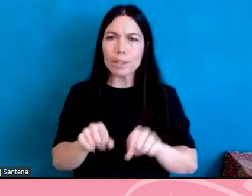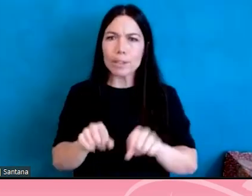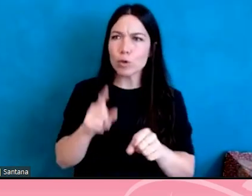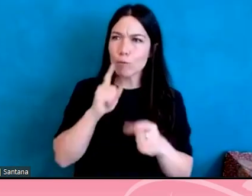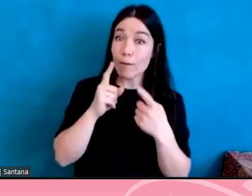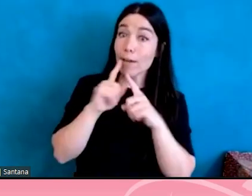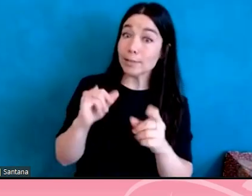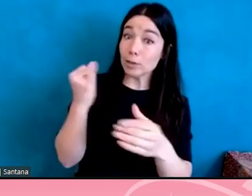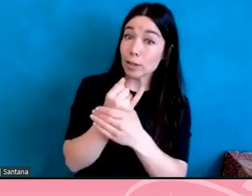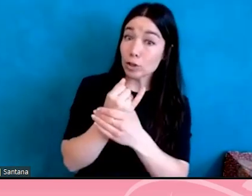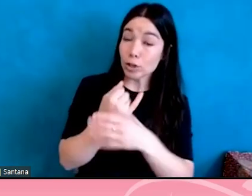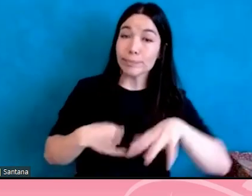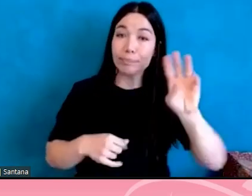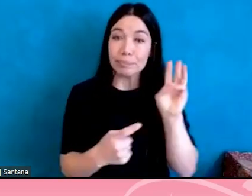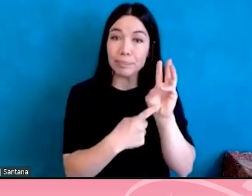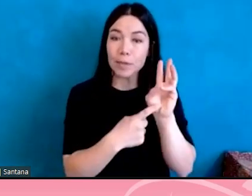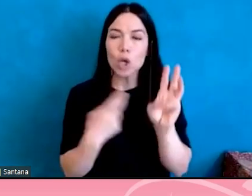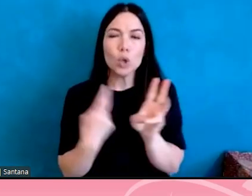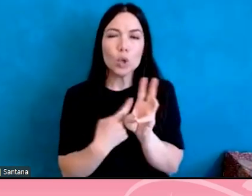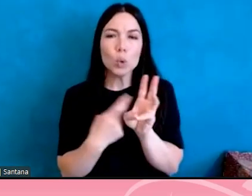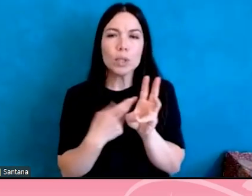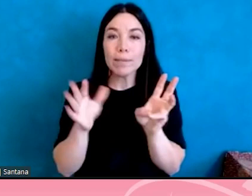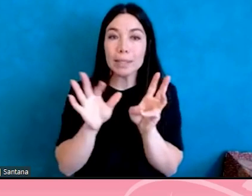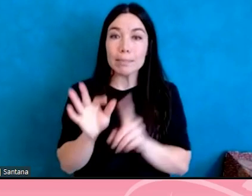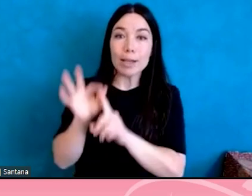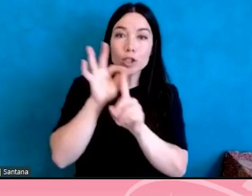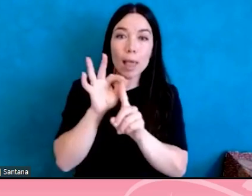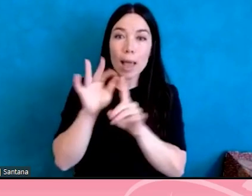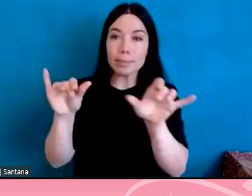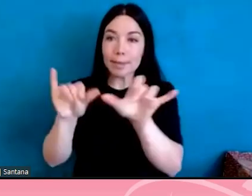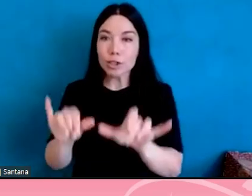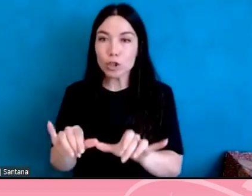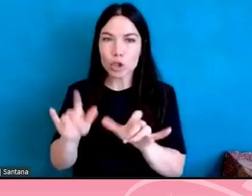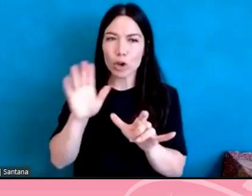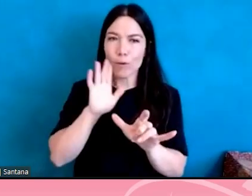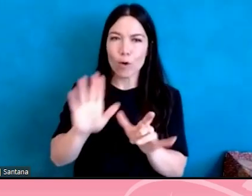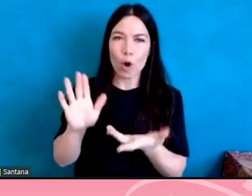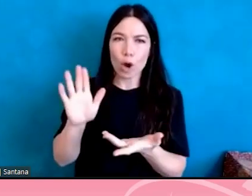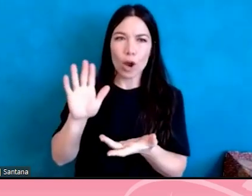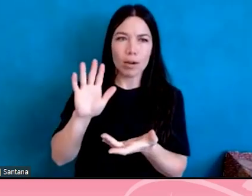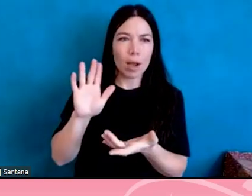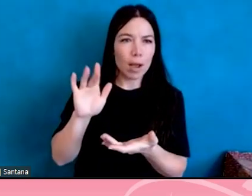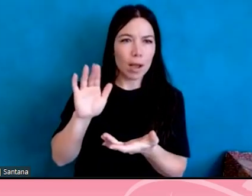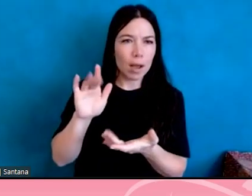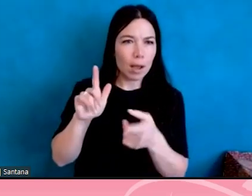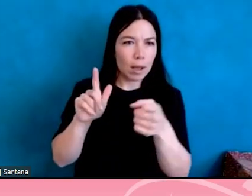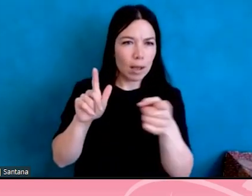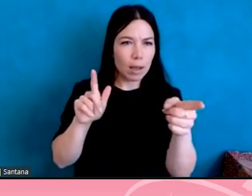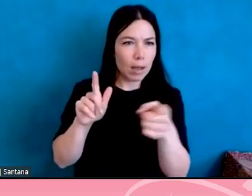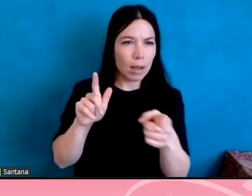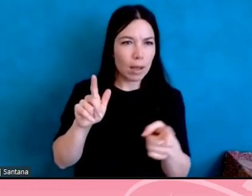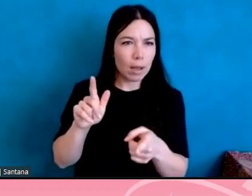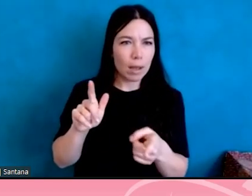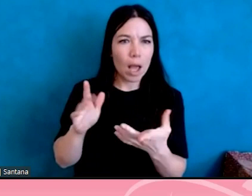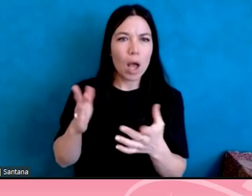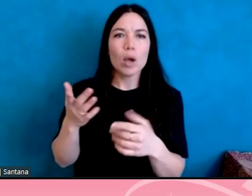use of standardized measures and their documented ecological validity and cultural sensitivity with a population, and follow-up